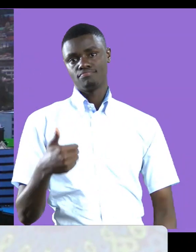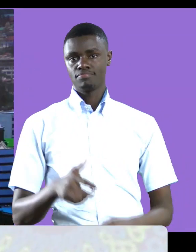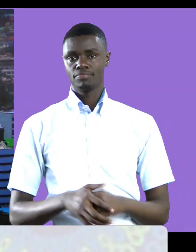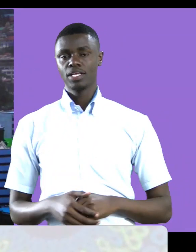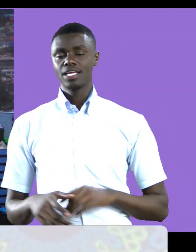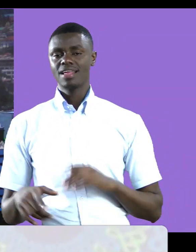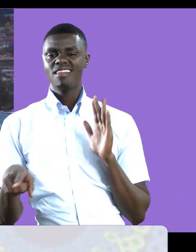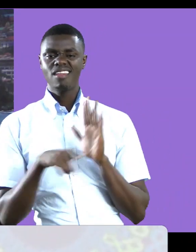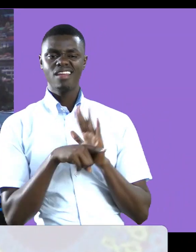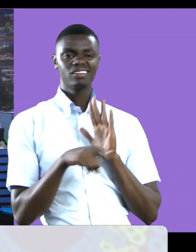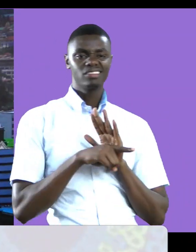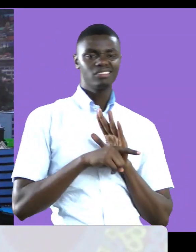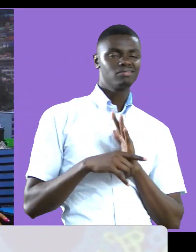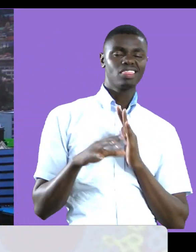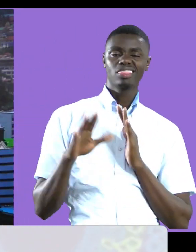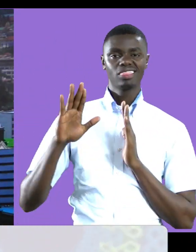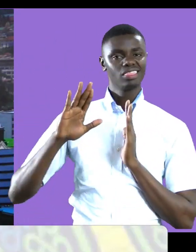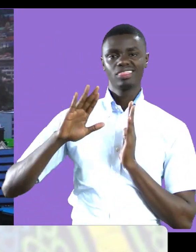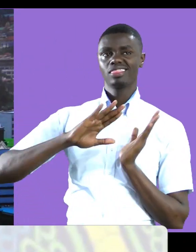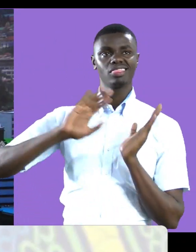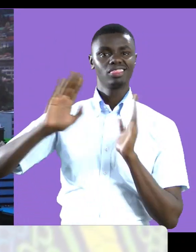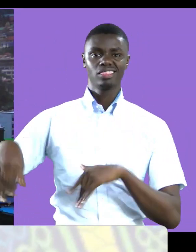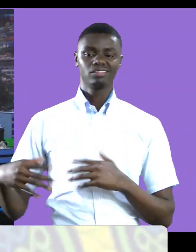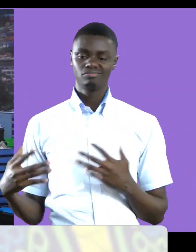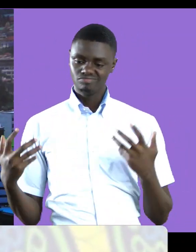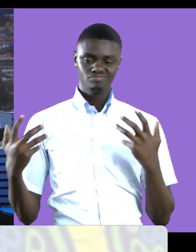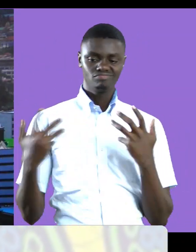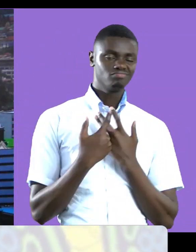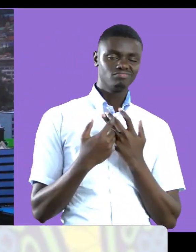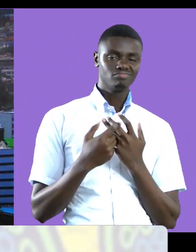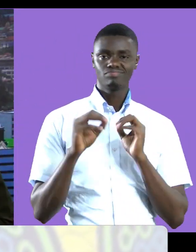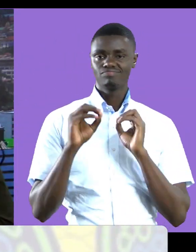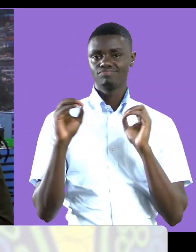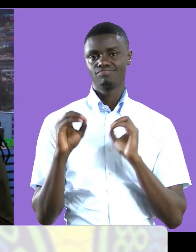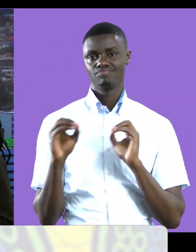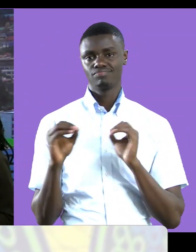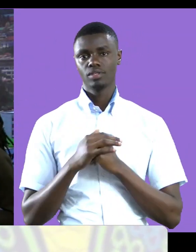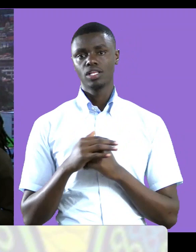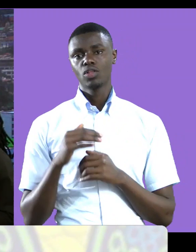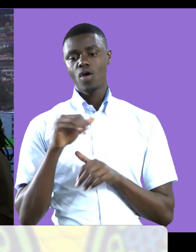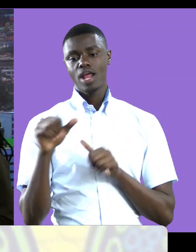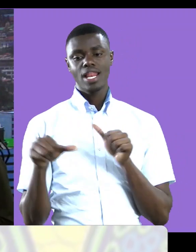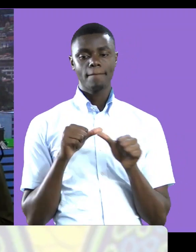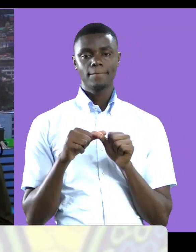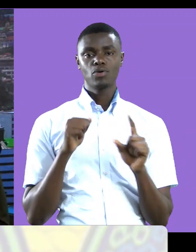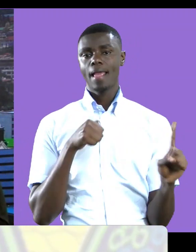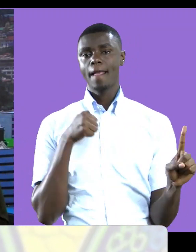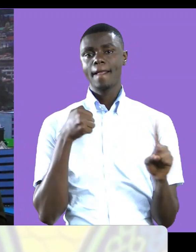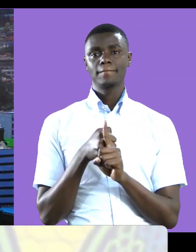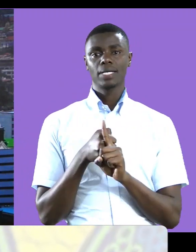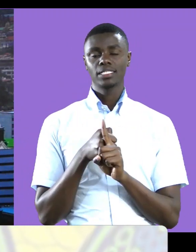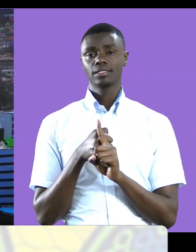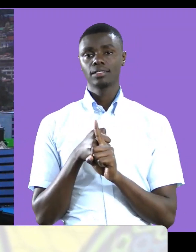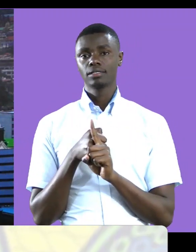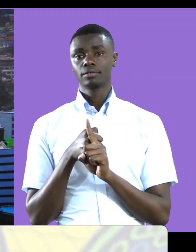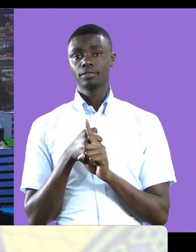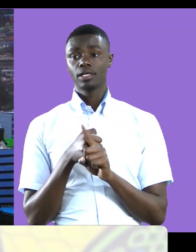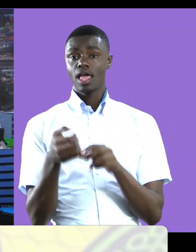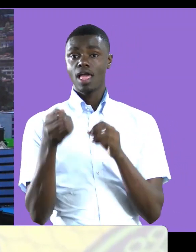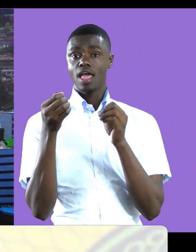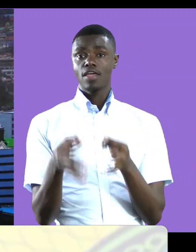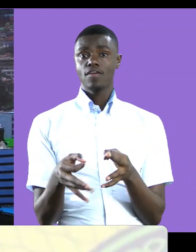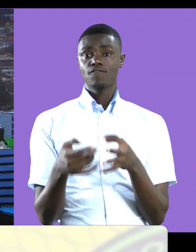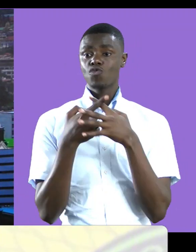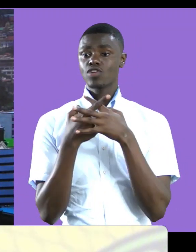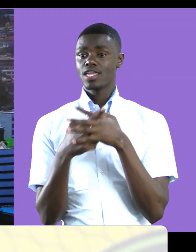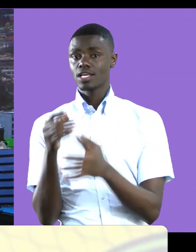Negative vibes don't espelika ni mahali mtu wako. Kabisa. It's all about impacting your because wasema ukianza na